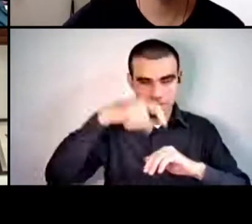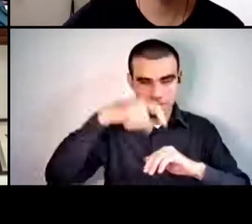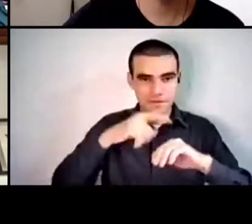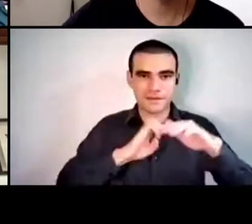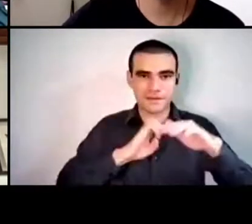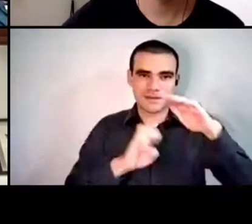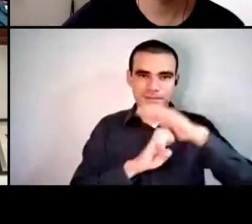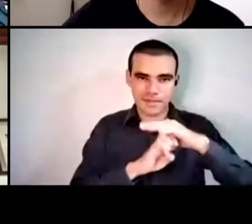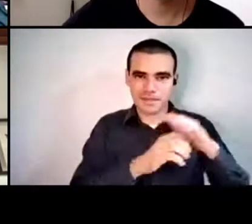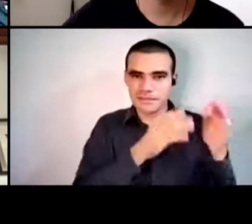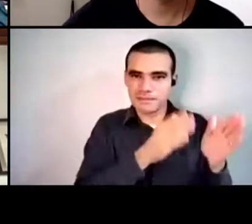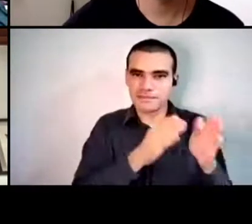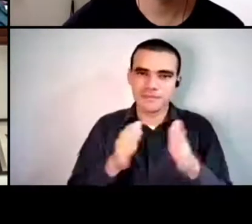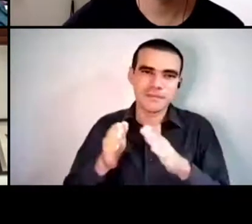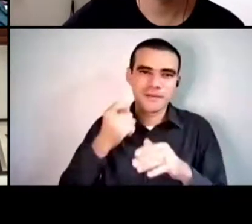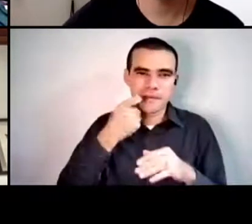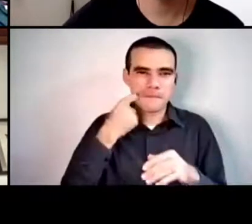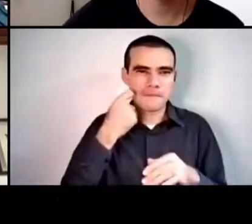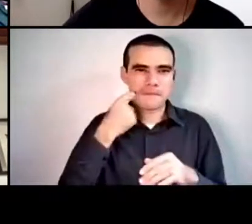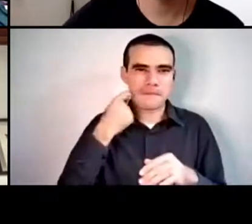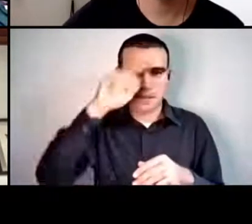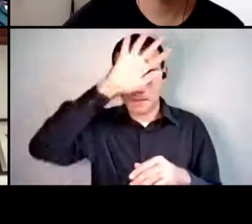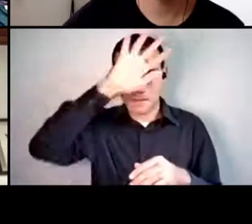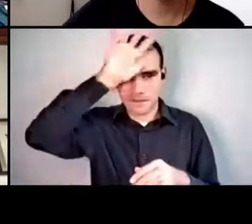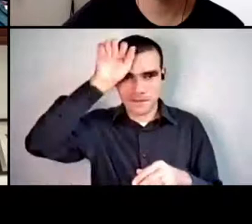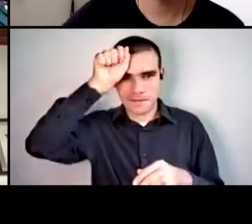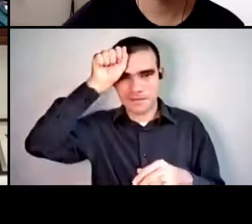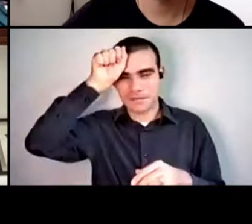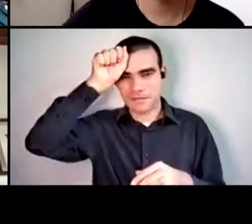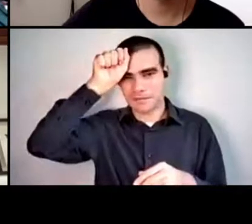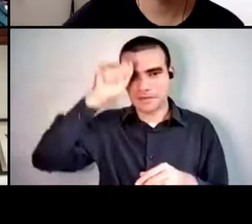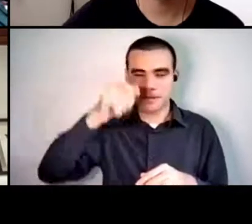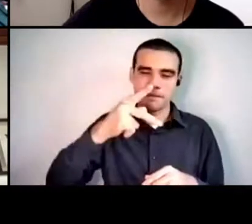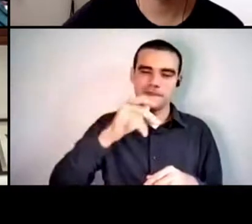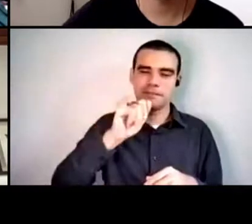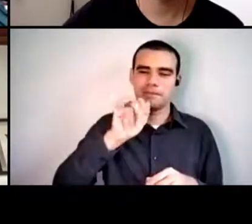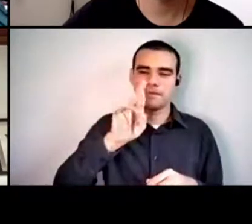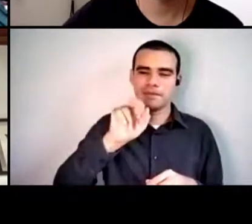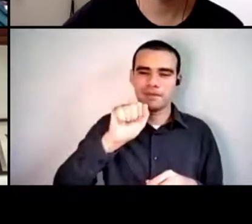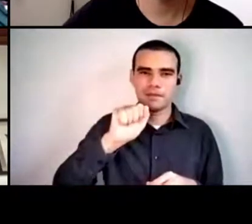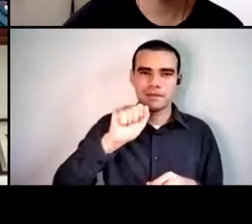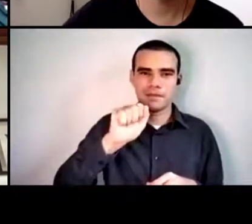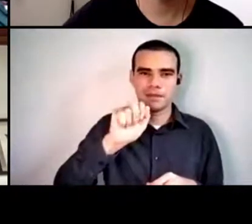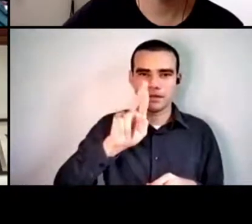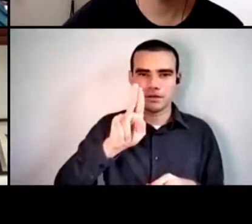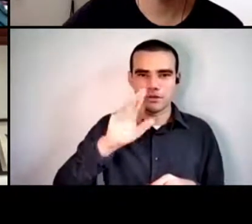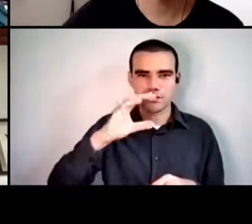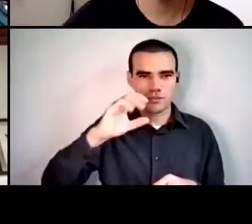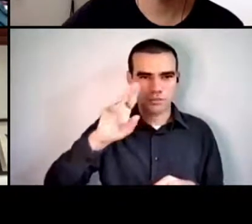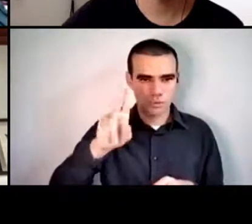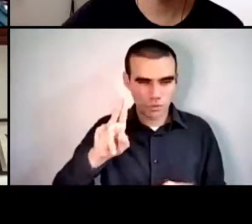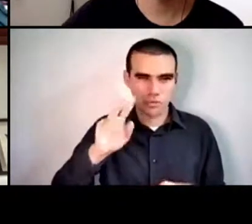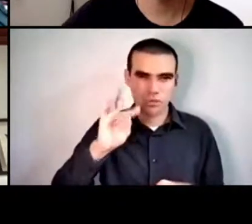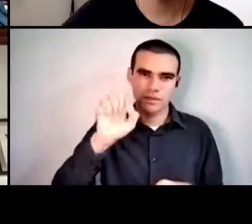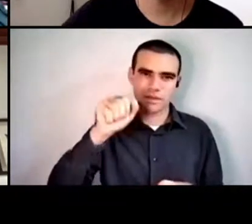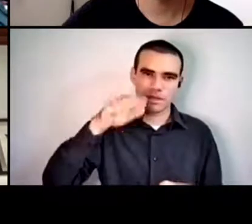of them was a plant of processing of fish. We processed pirarucu, tambaqui,